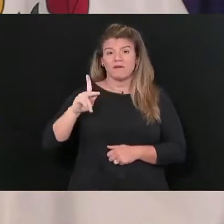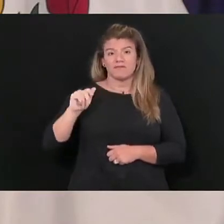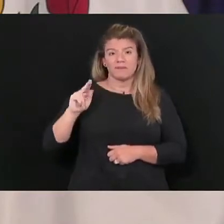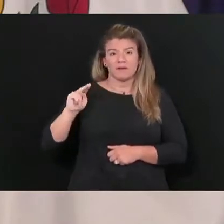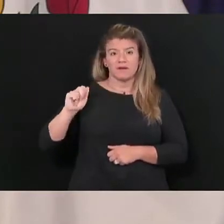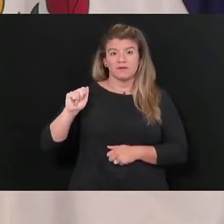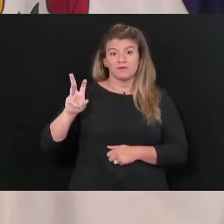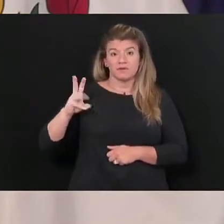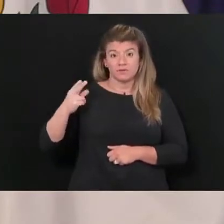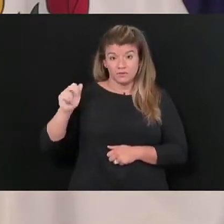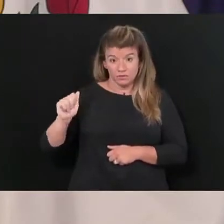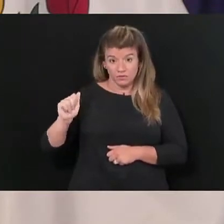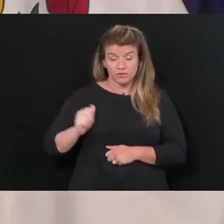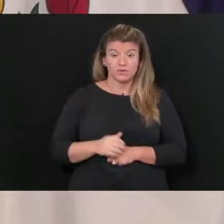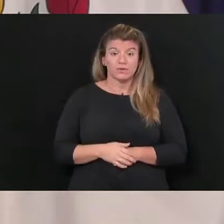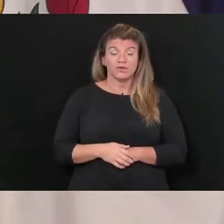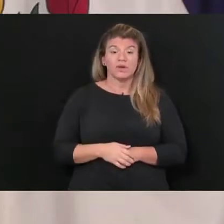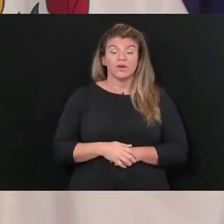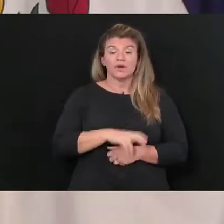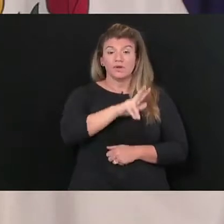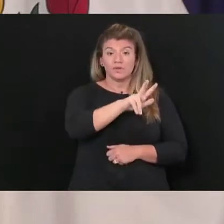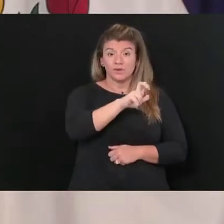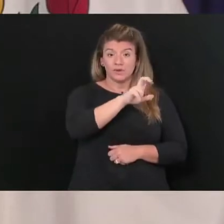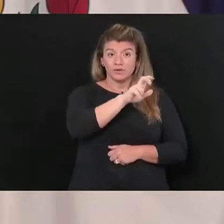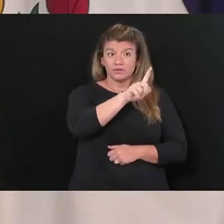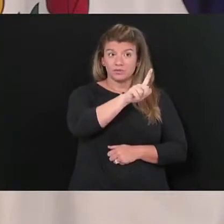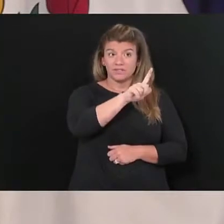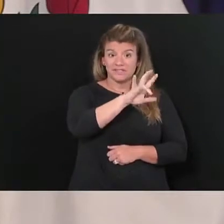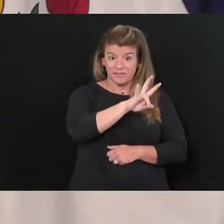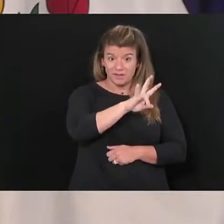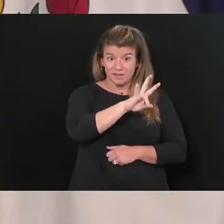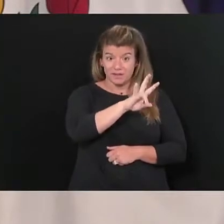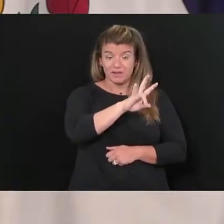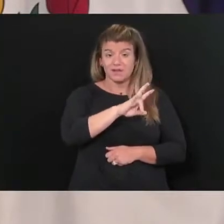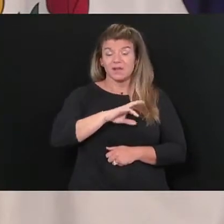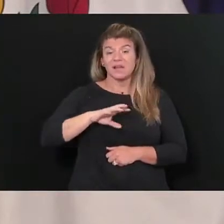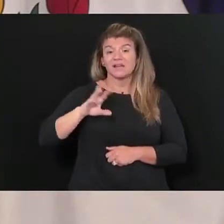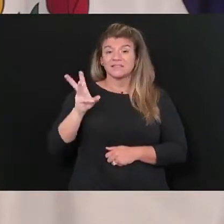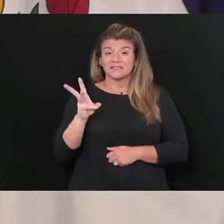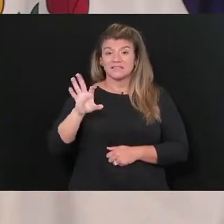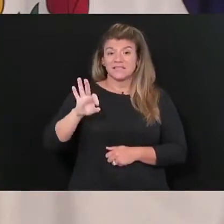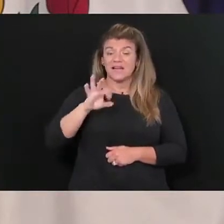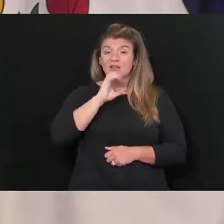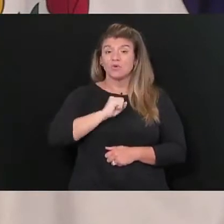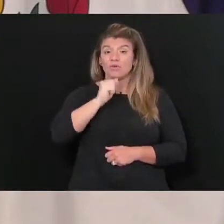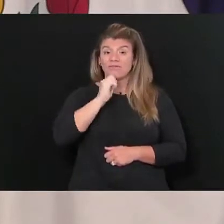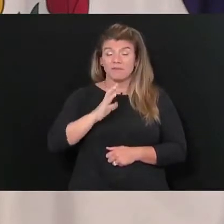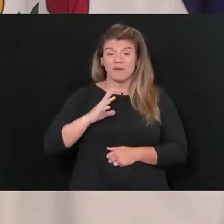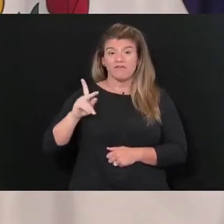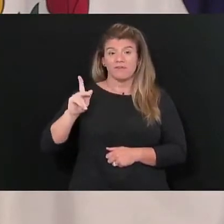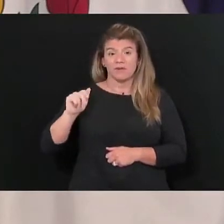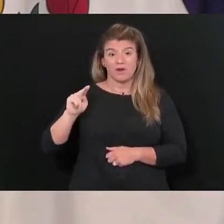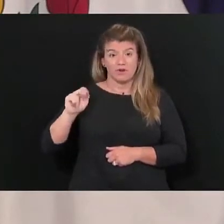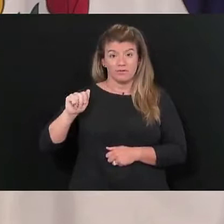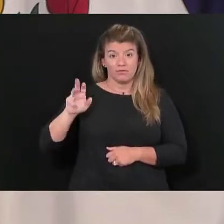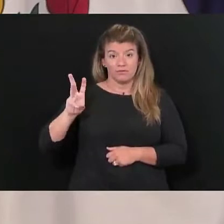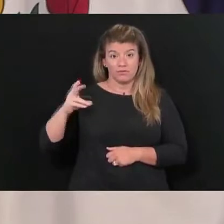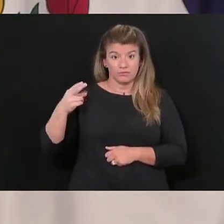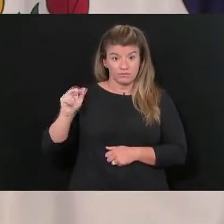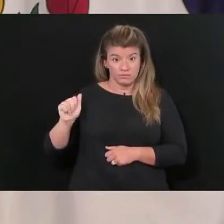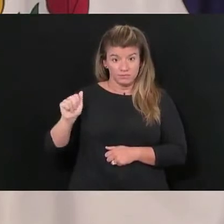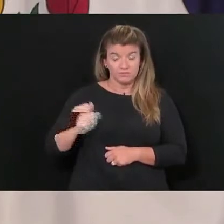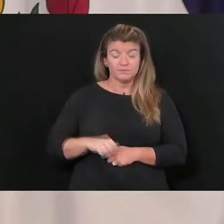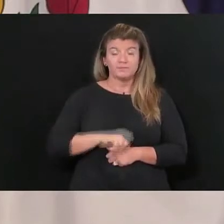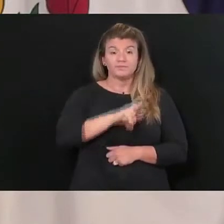County. Our 327th death, a 69-year-old female from Kanawha County.